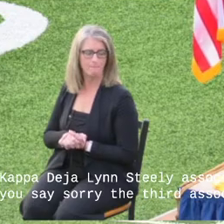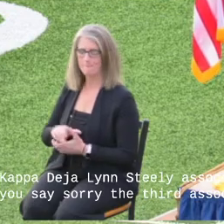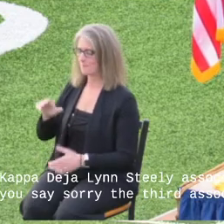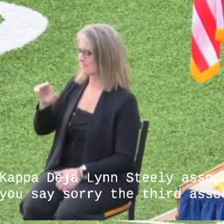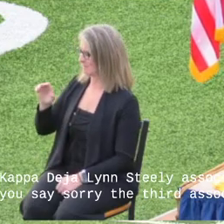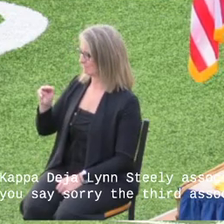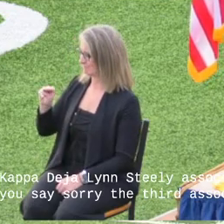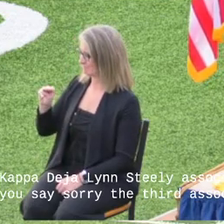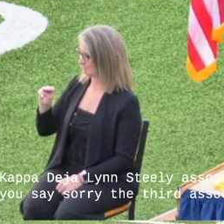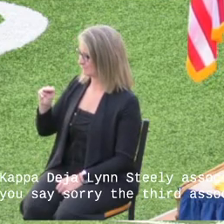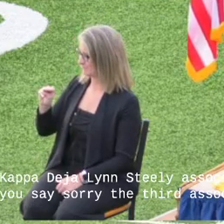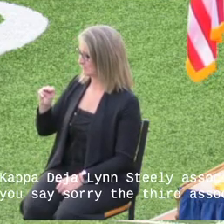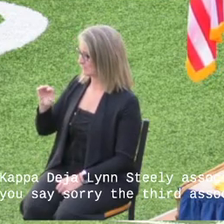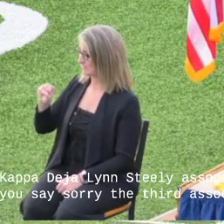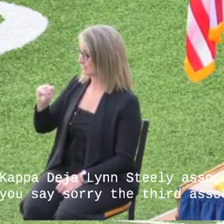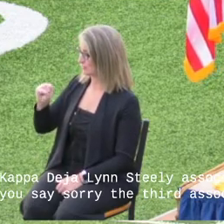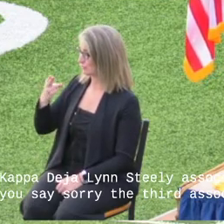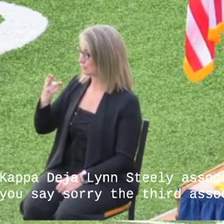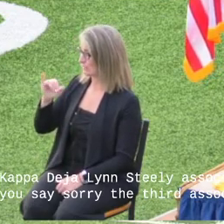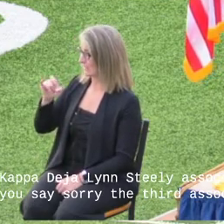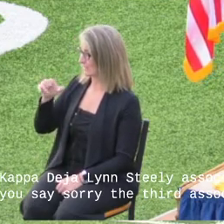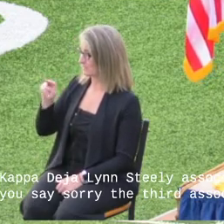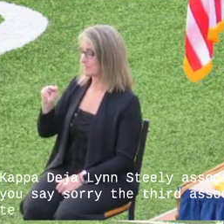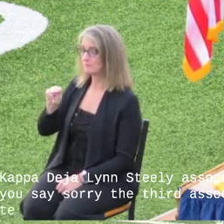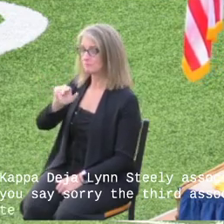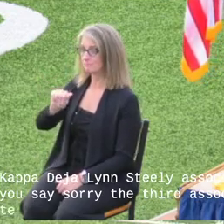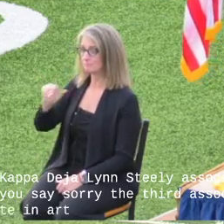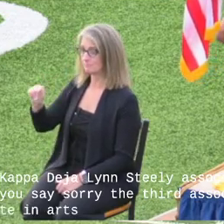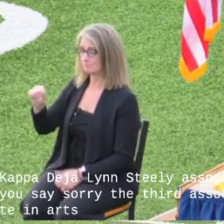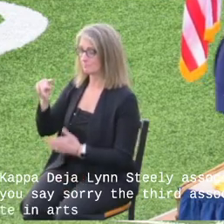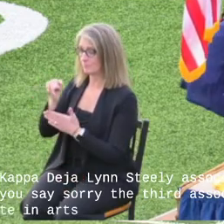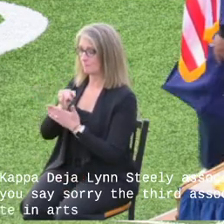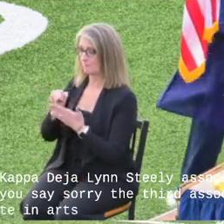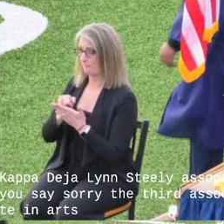Abigail Raylin Scheidemann, Associate in Arts.